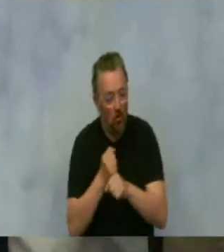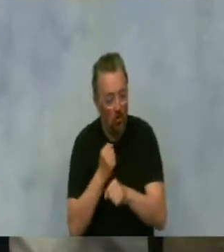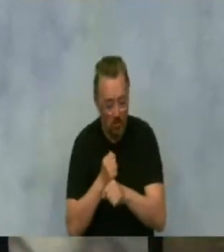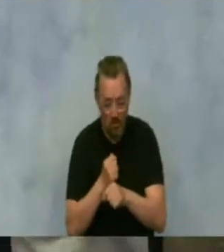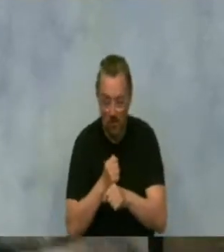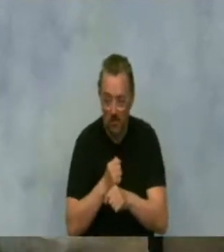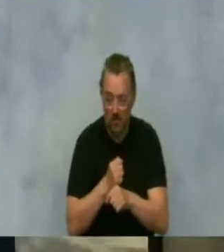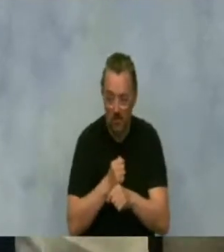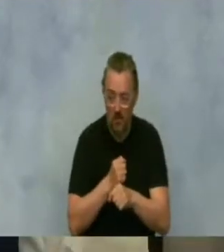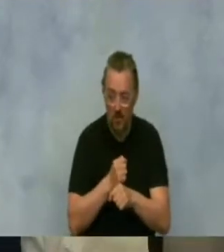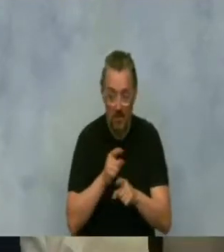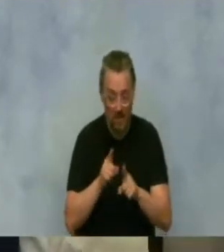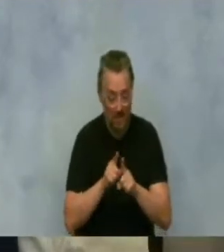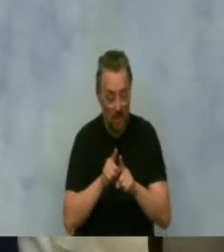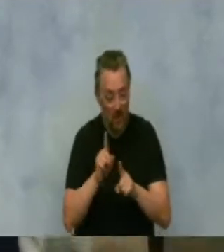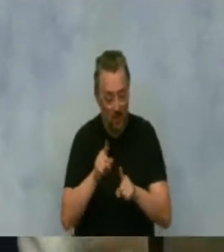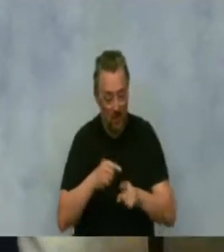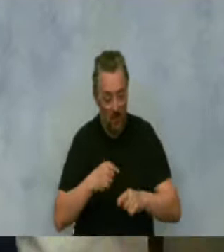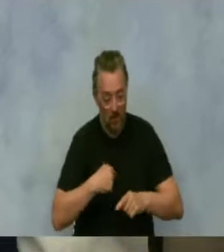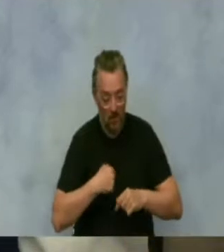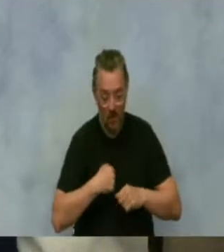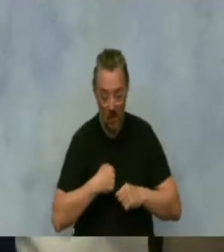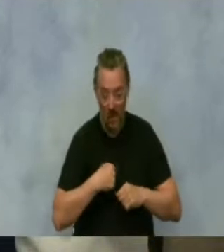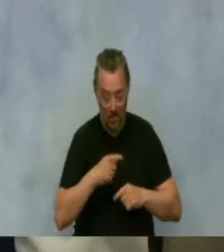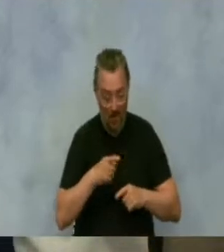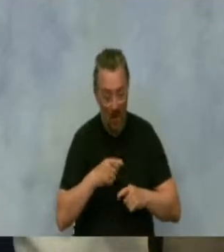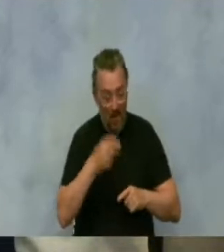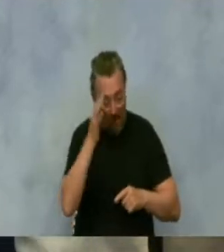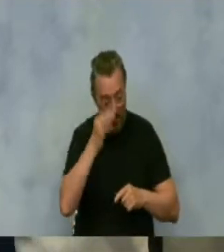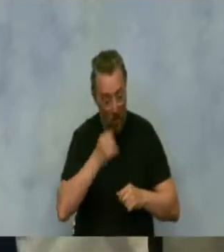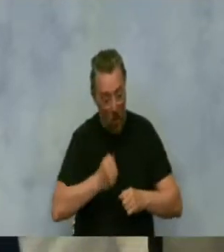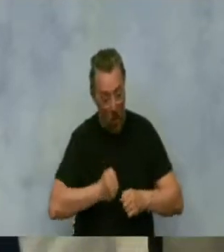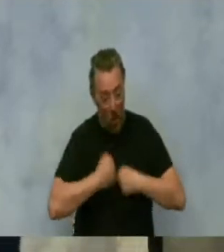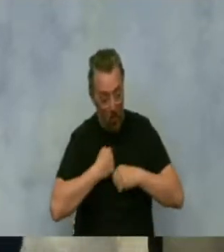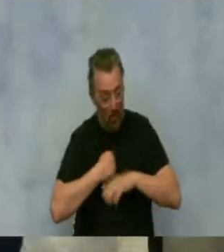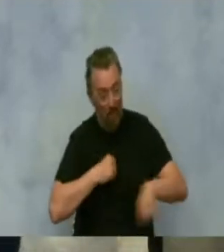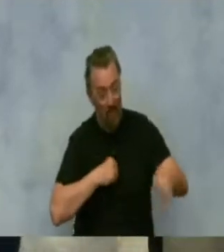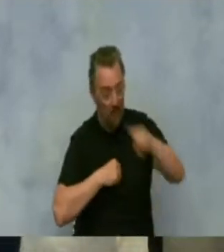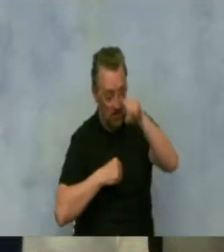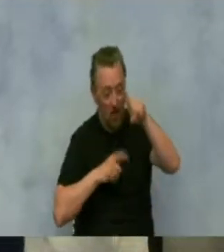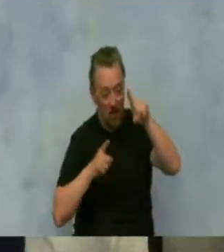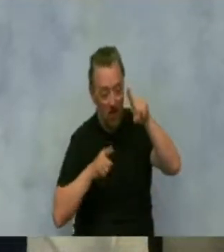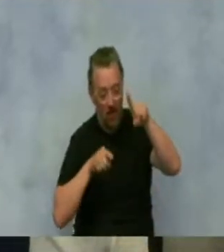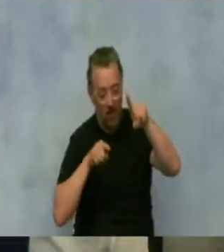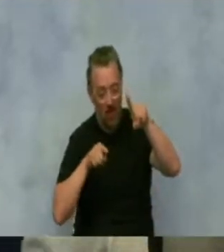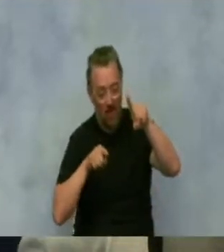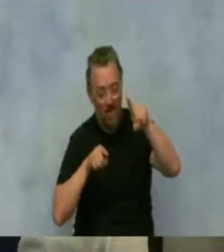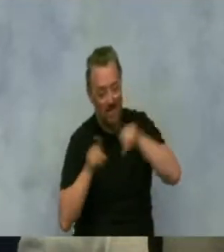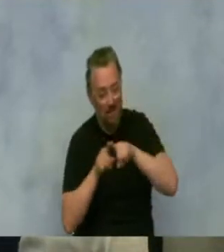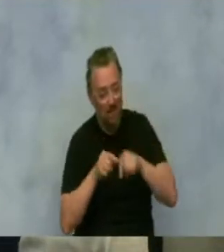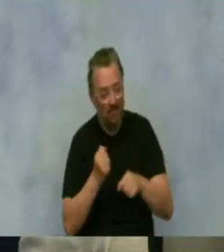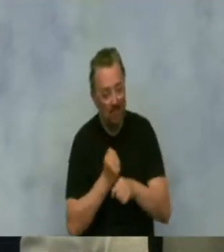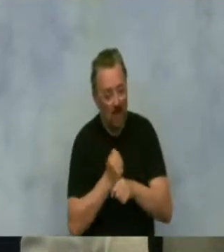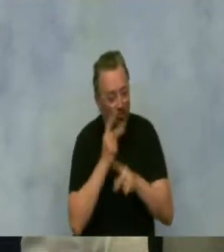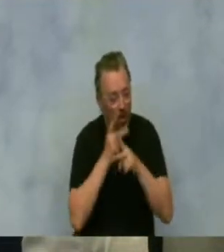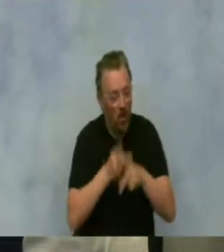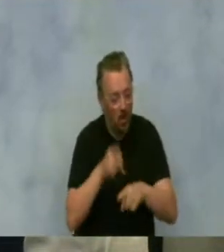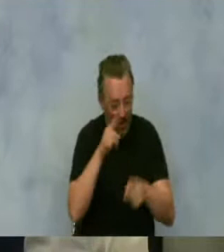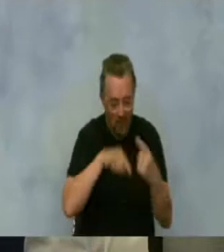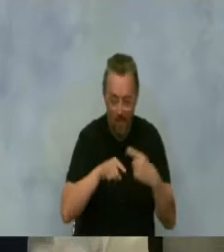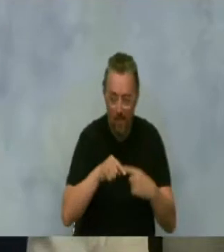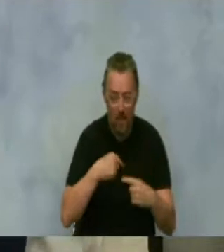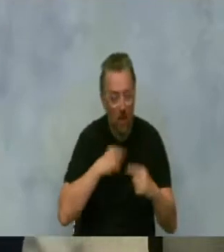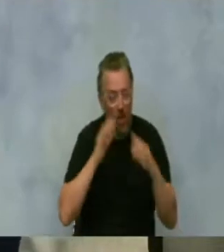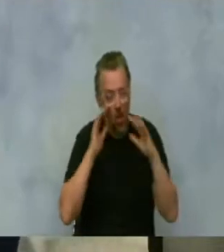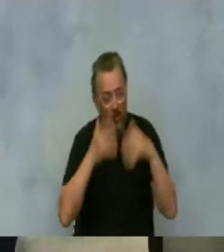as owning obviously the majority of the flats. The concerns that I've heard